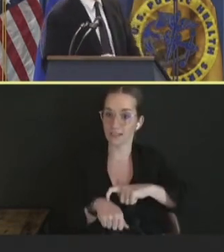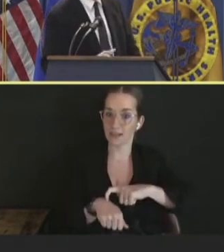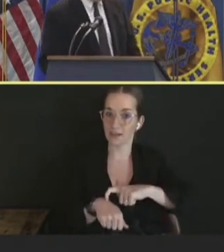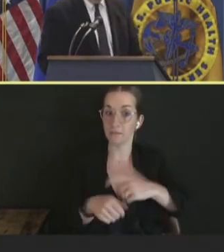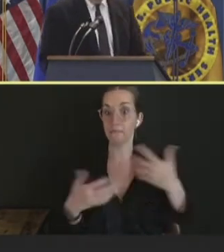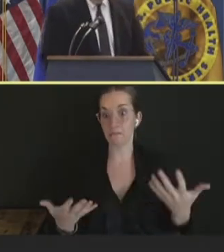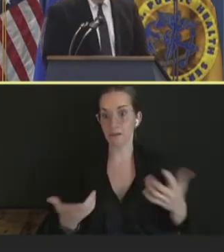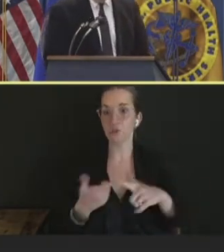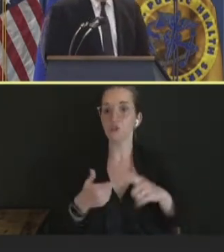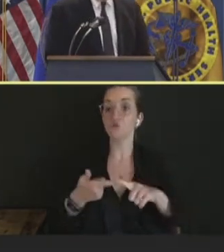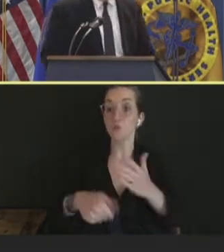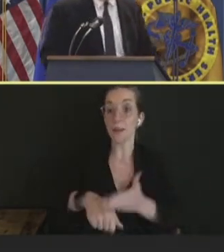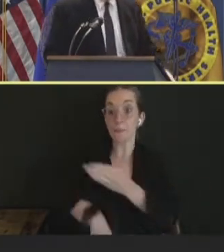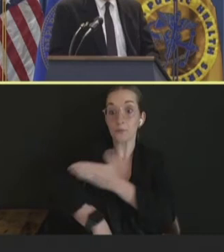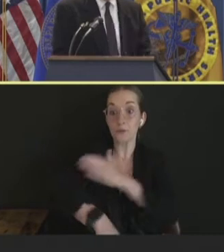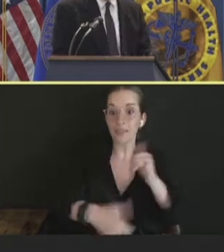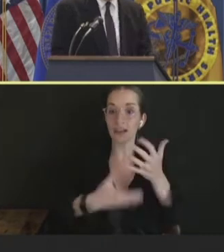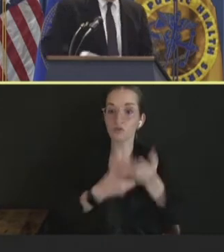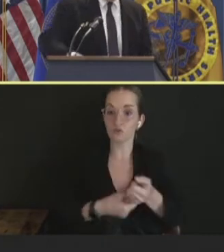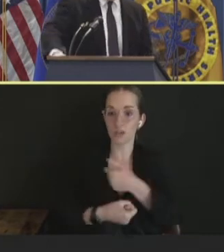recommendations.